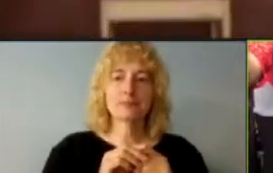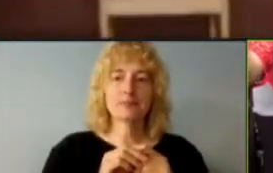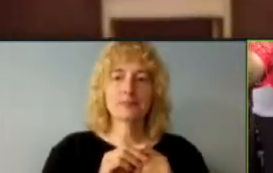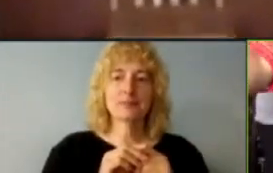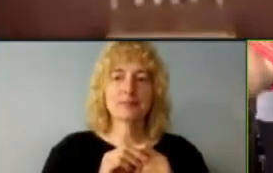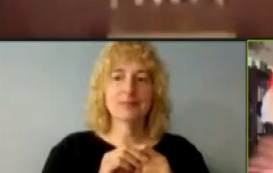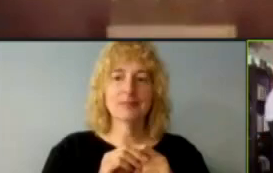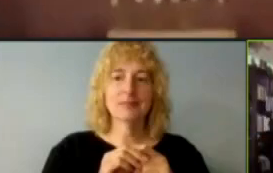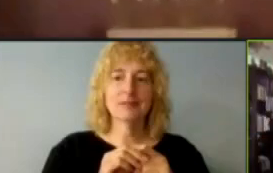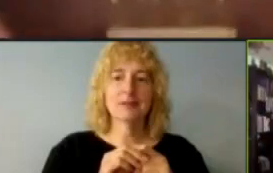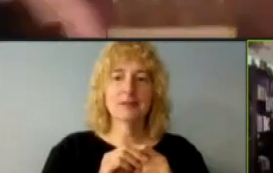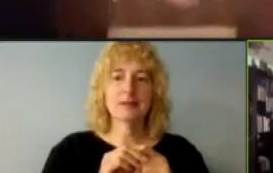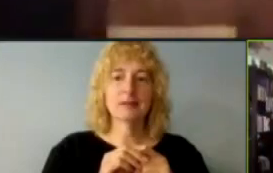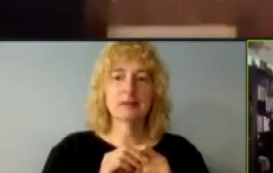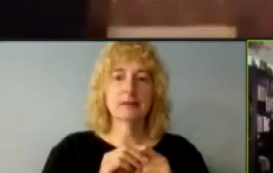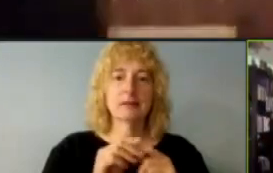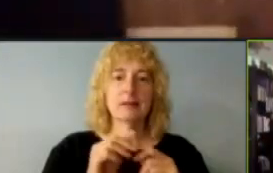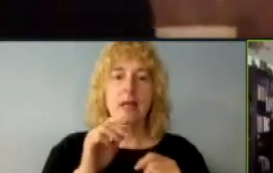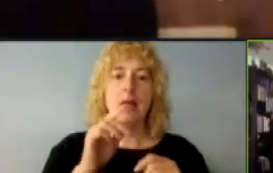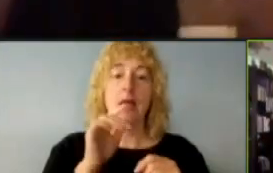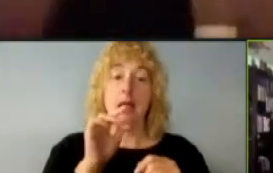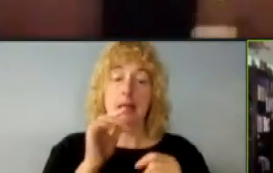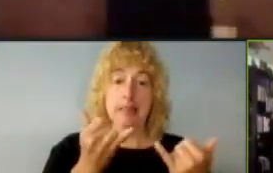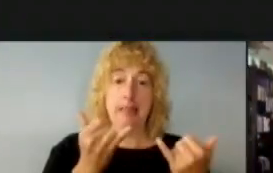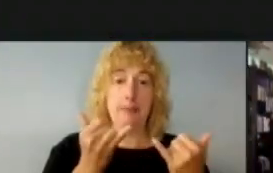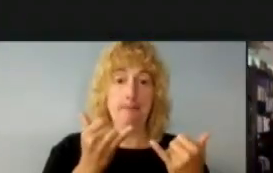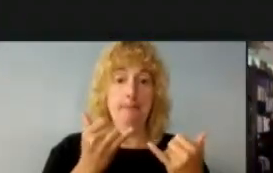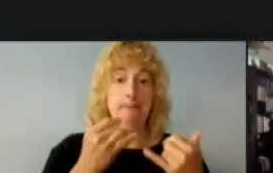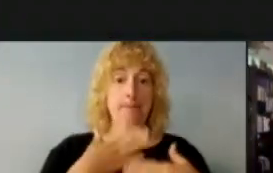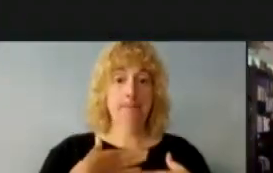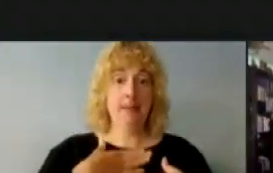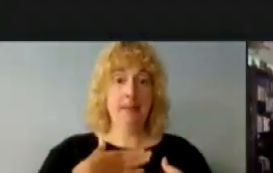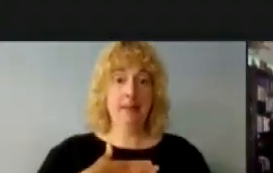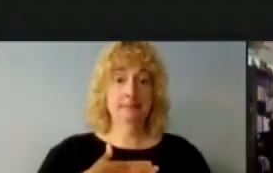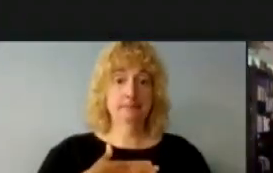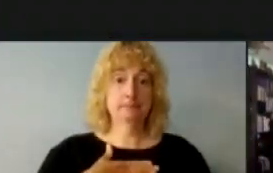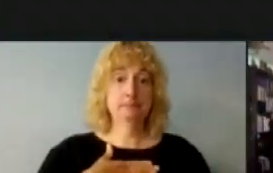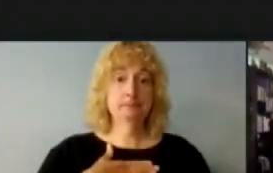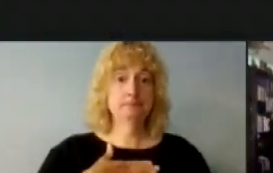right, so now can you see my whole body?